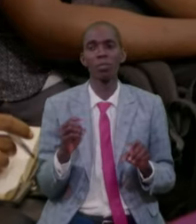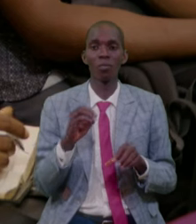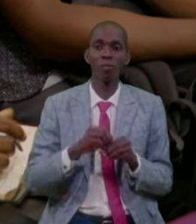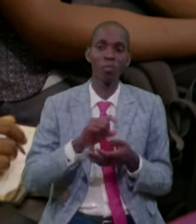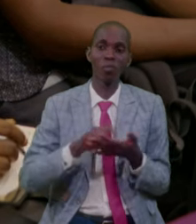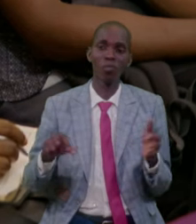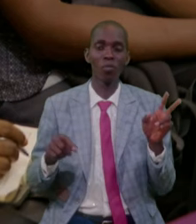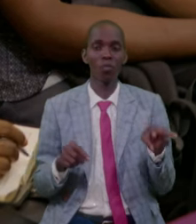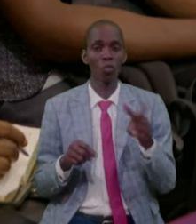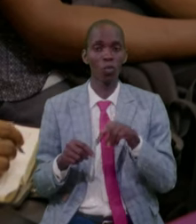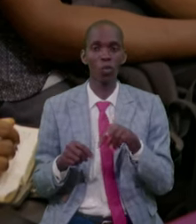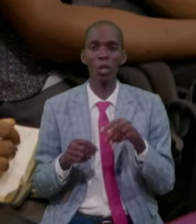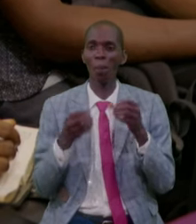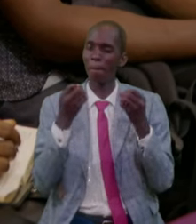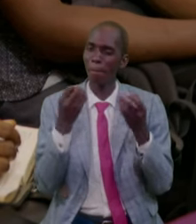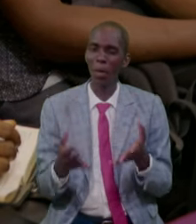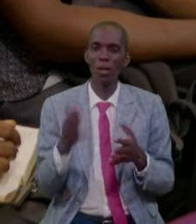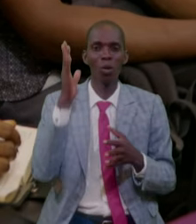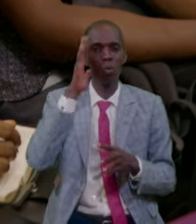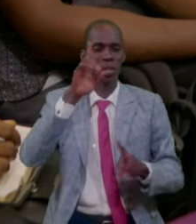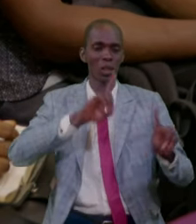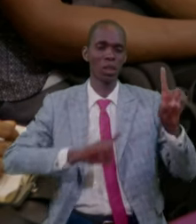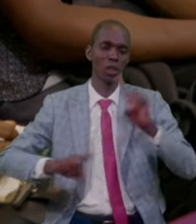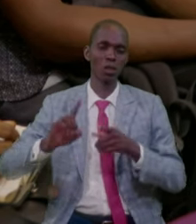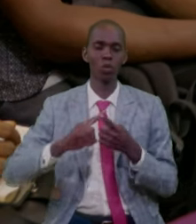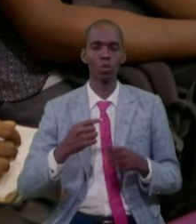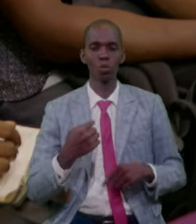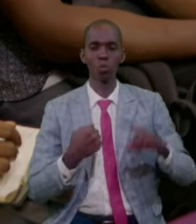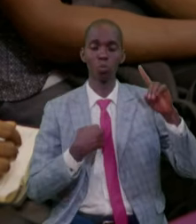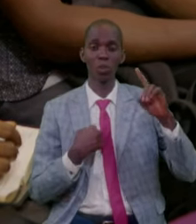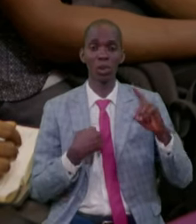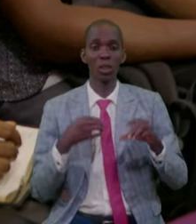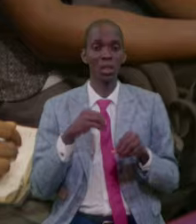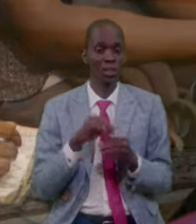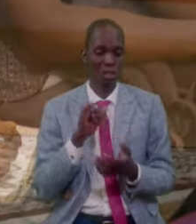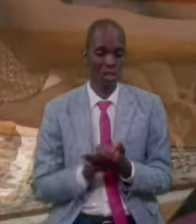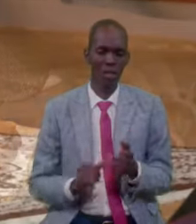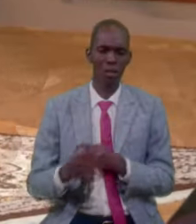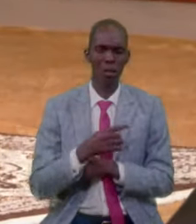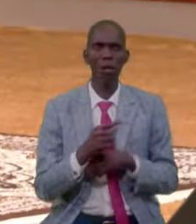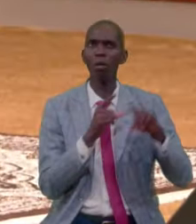many will say to me in that day, Lord,